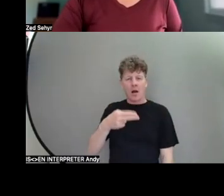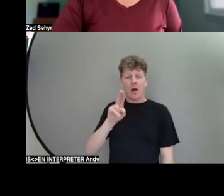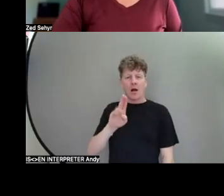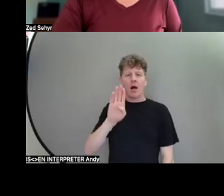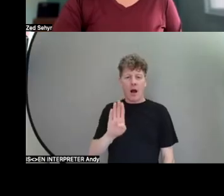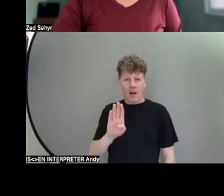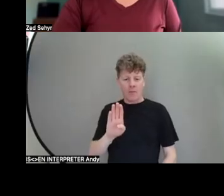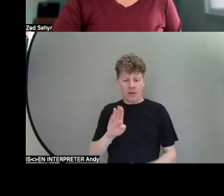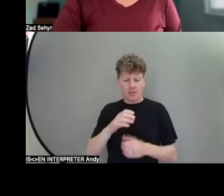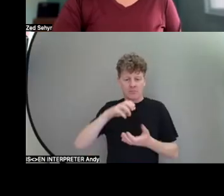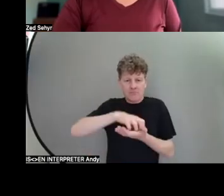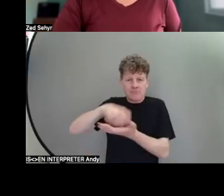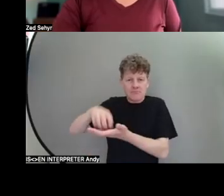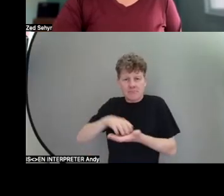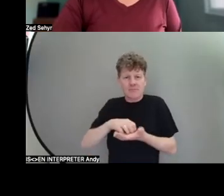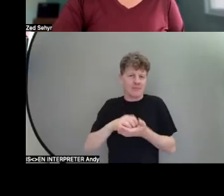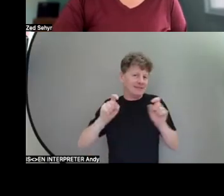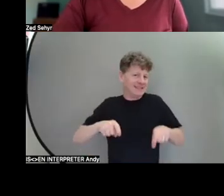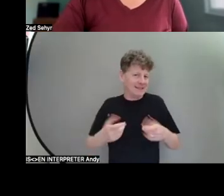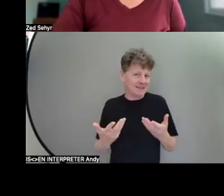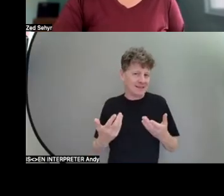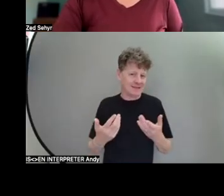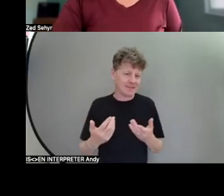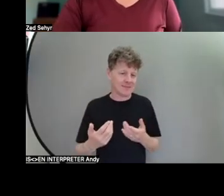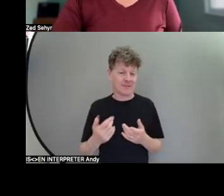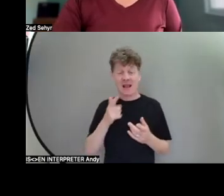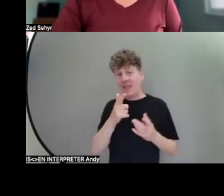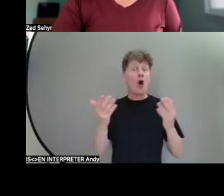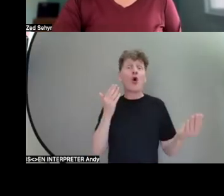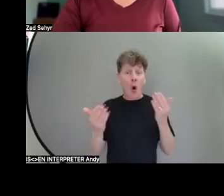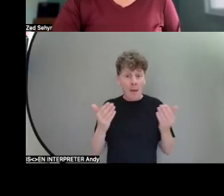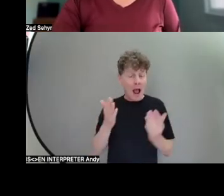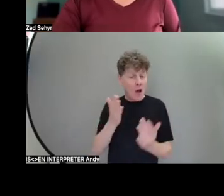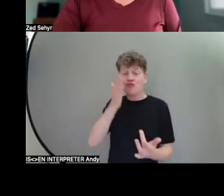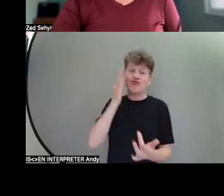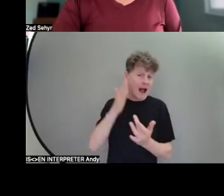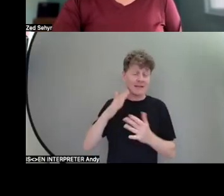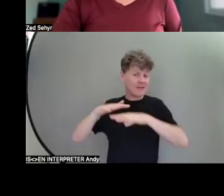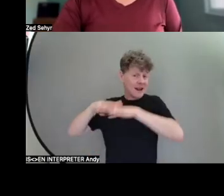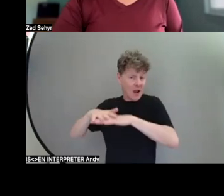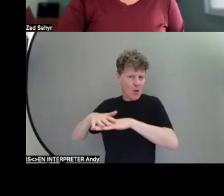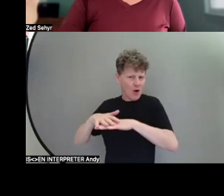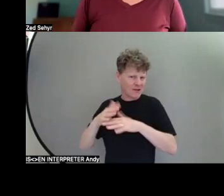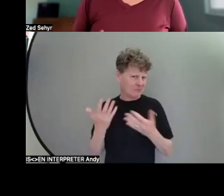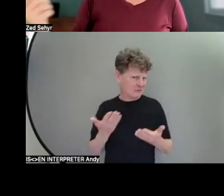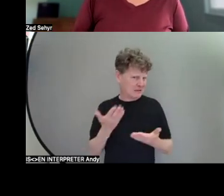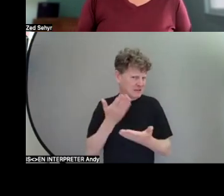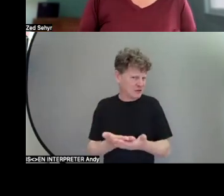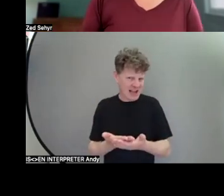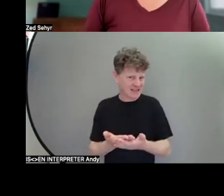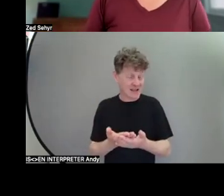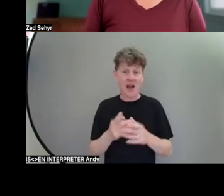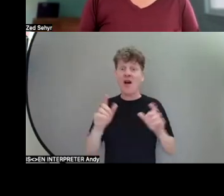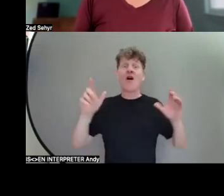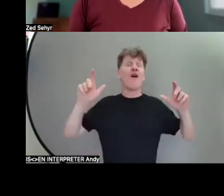lexicon. And again, a comparison against random networks suggests that actually fewer hops